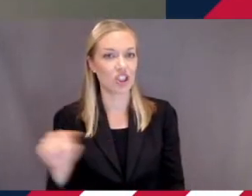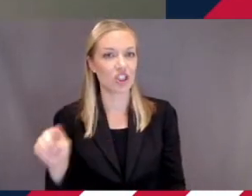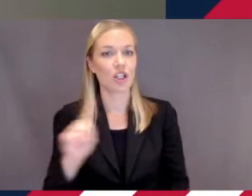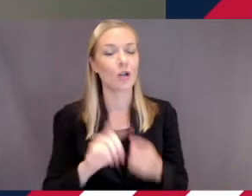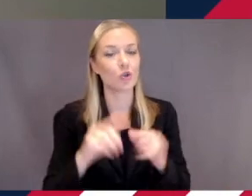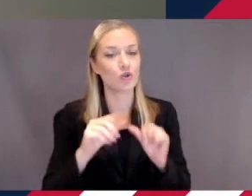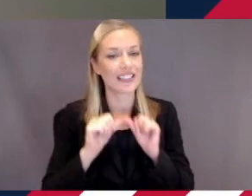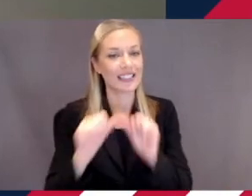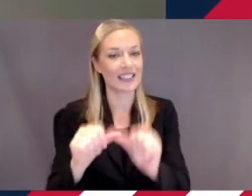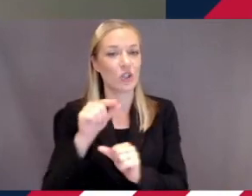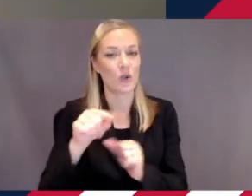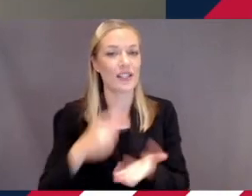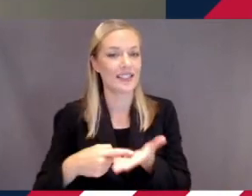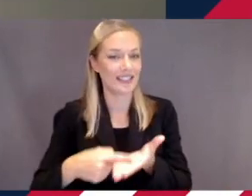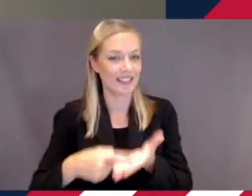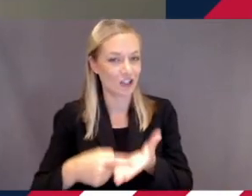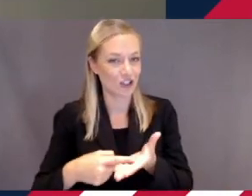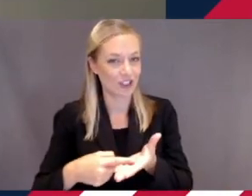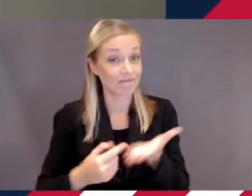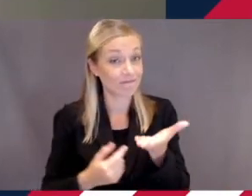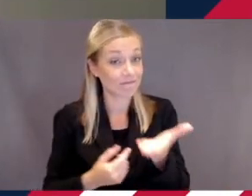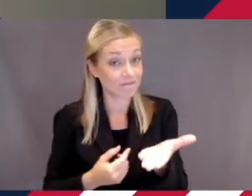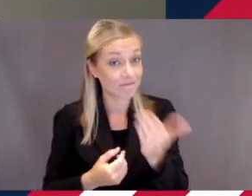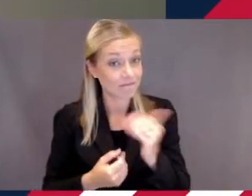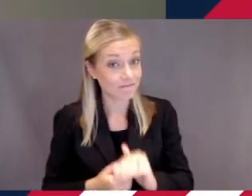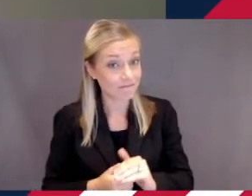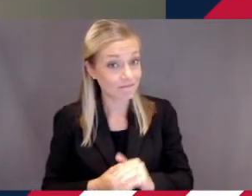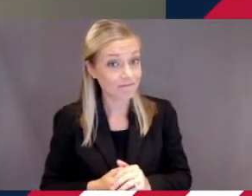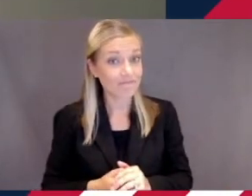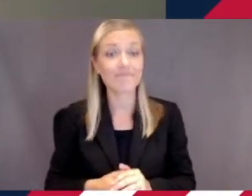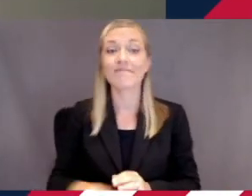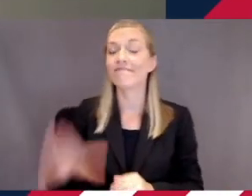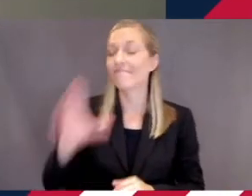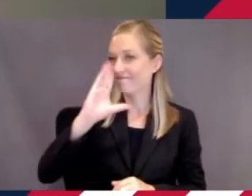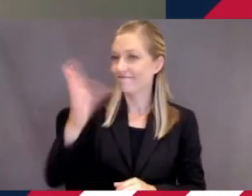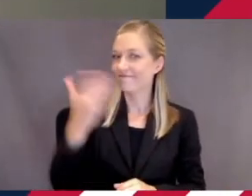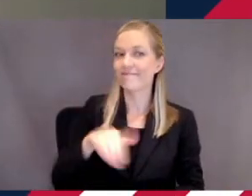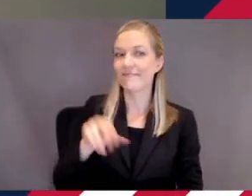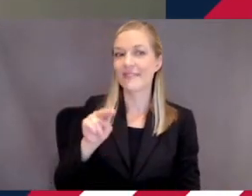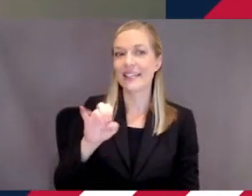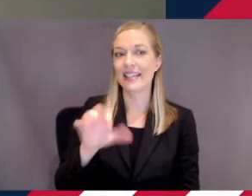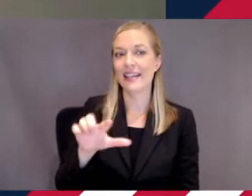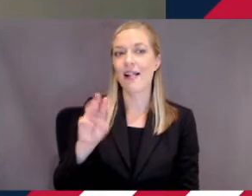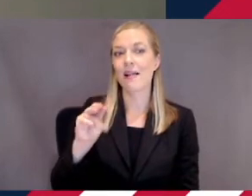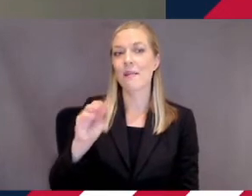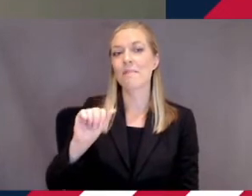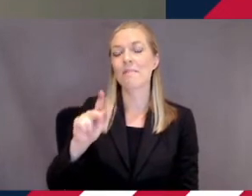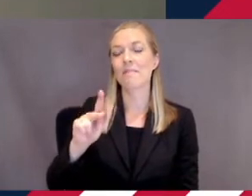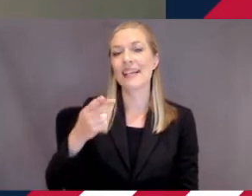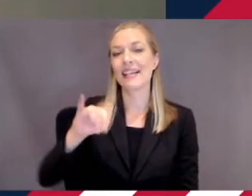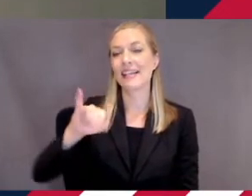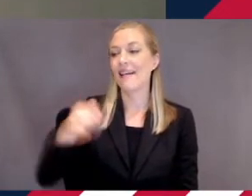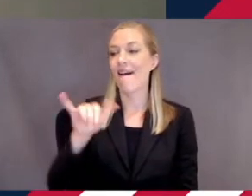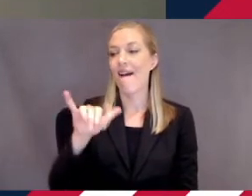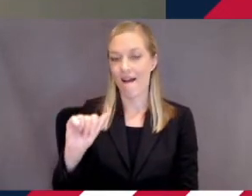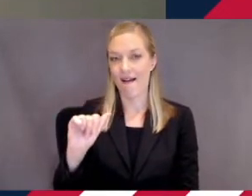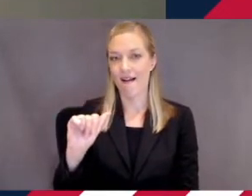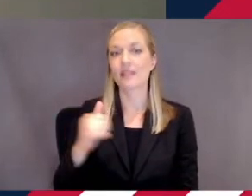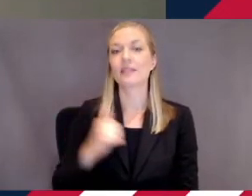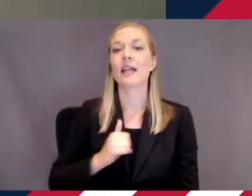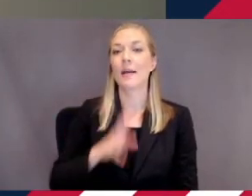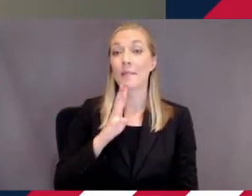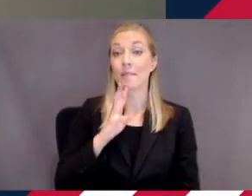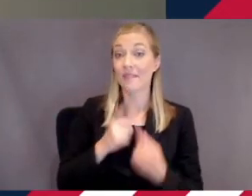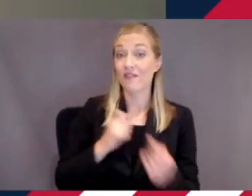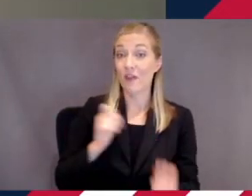Makija. Thank you. Thank you very much. My name is Neil Makija. I'm speaking to you from Philadelphia, birthplace of our democracy.